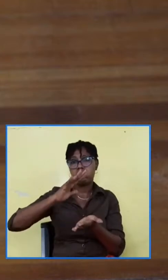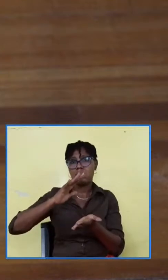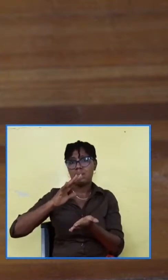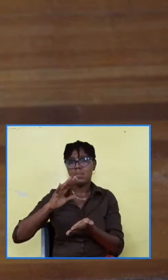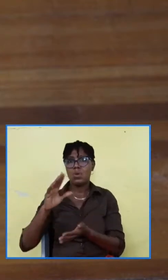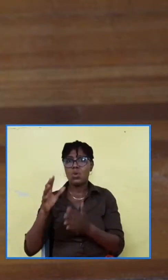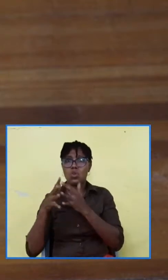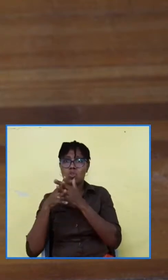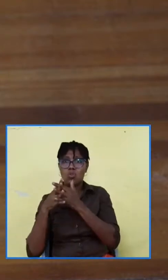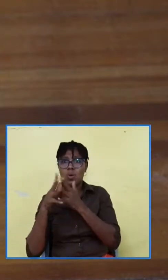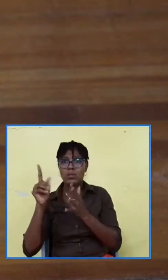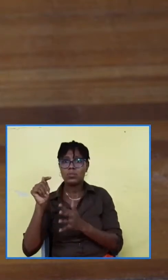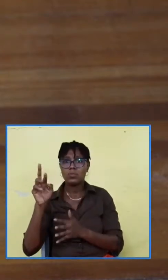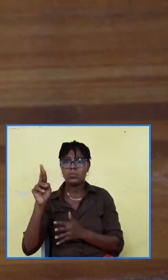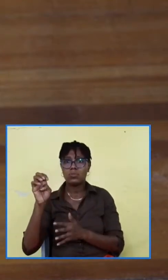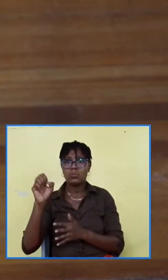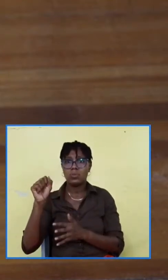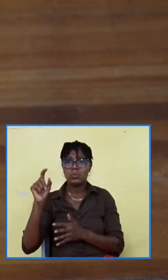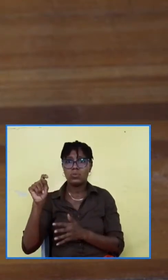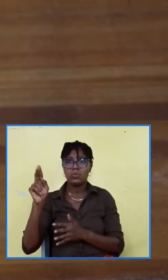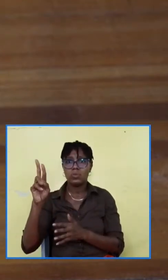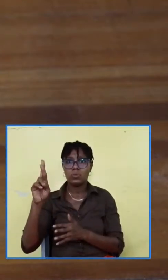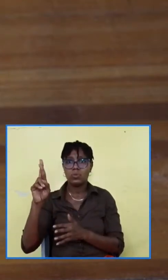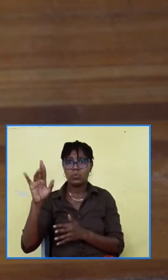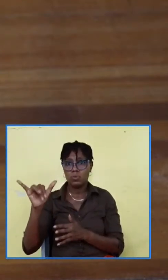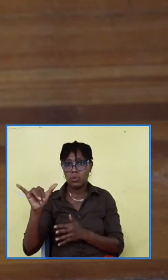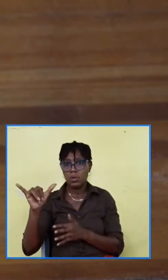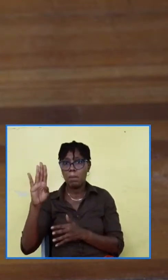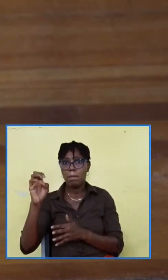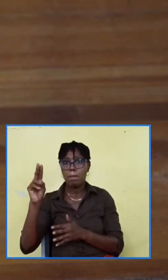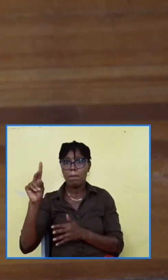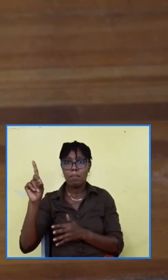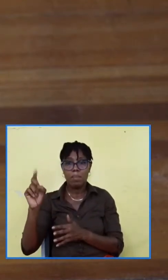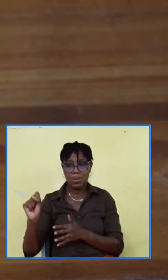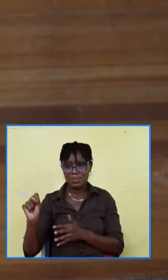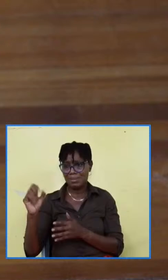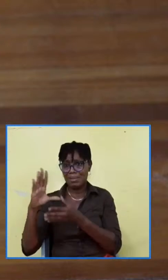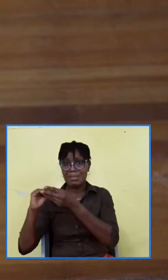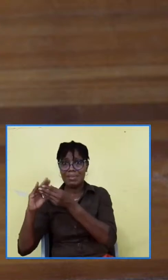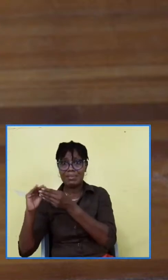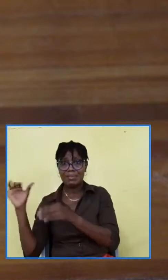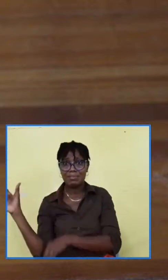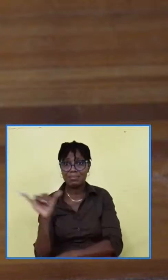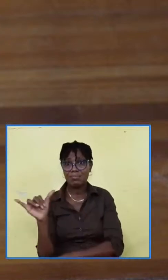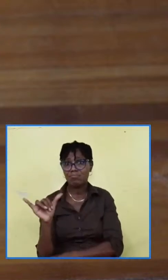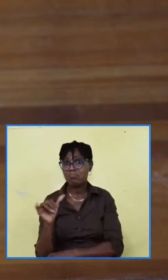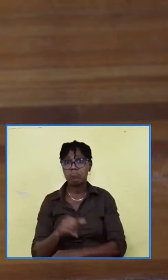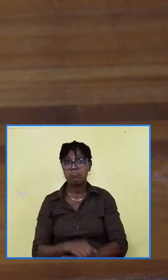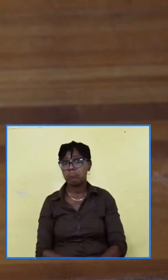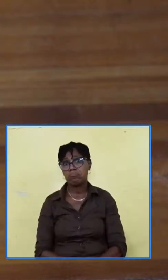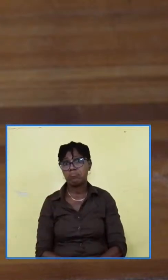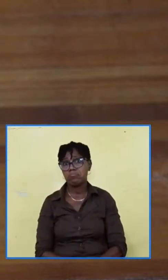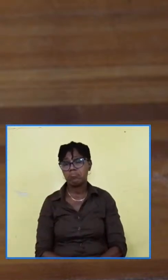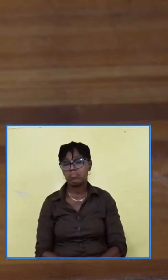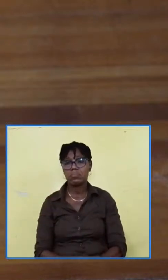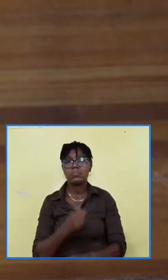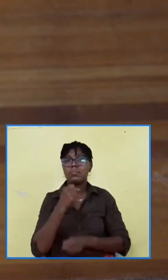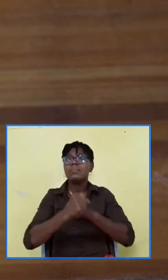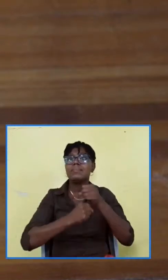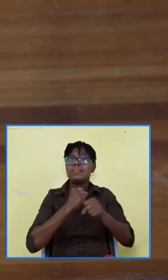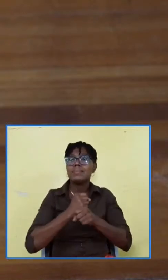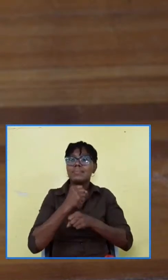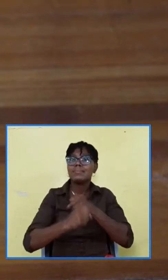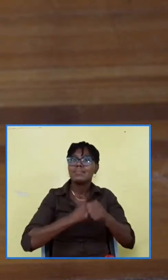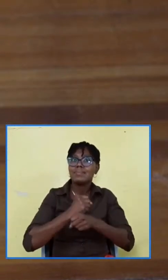backed by Uncle Sam. You can't say it about 3-month T-bills. This is designed to show people this fund has returned money every single year. If we want